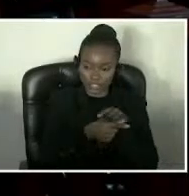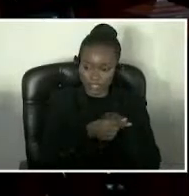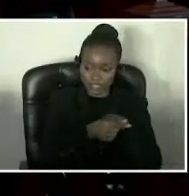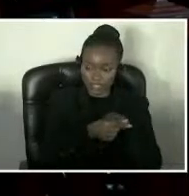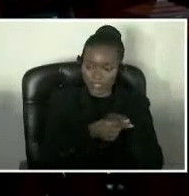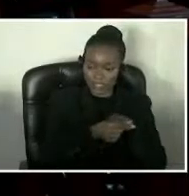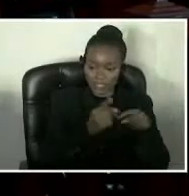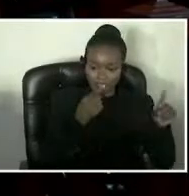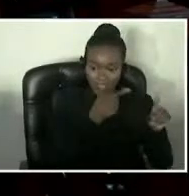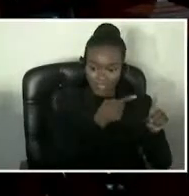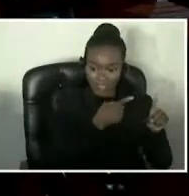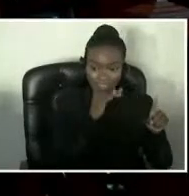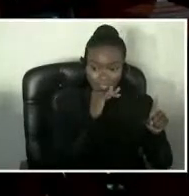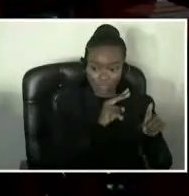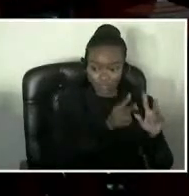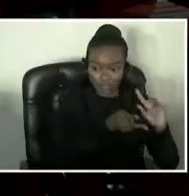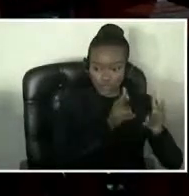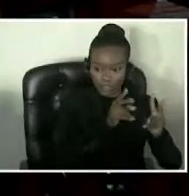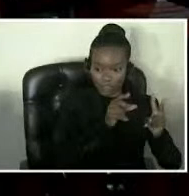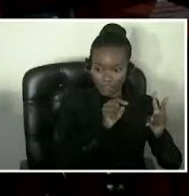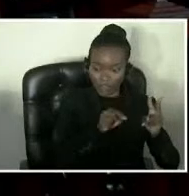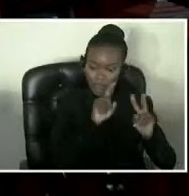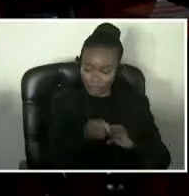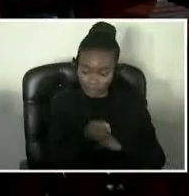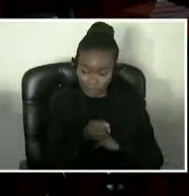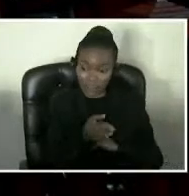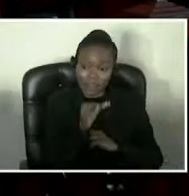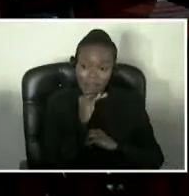lives 47